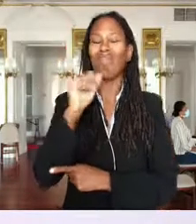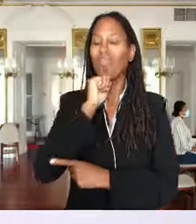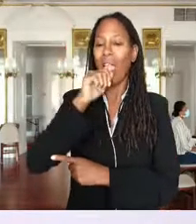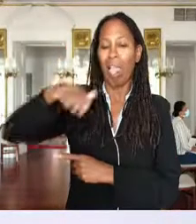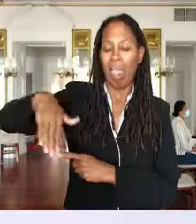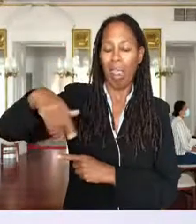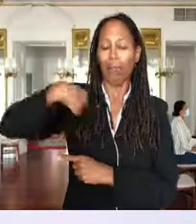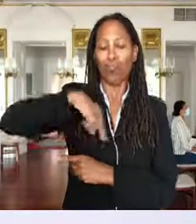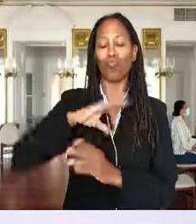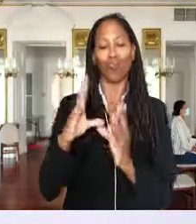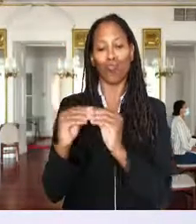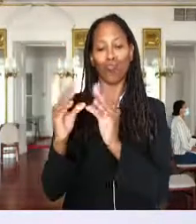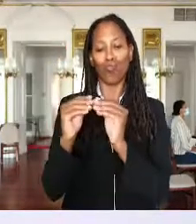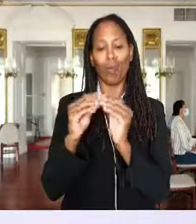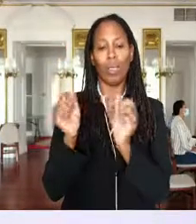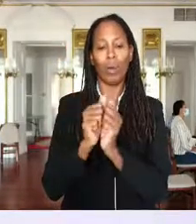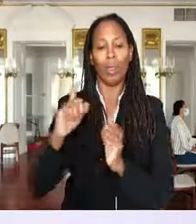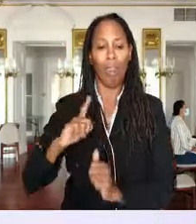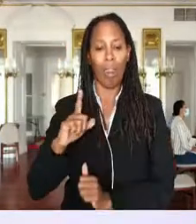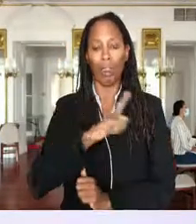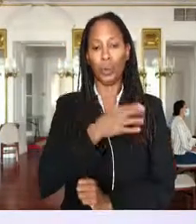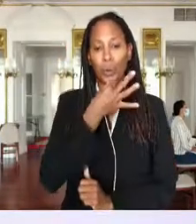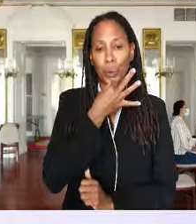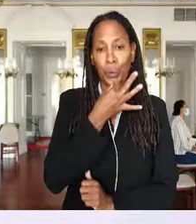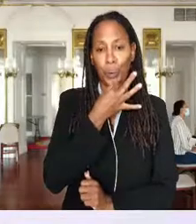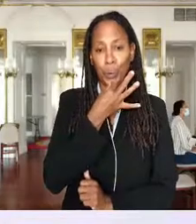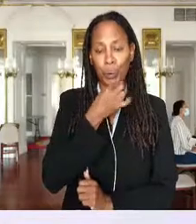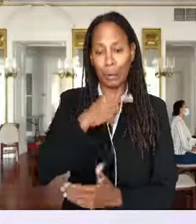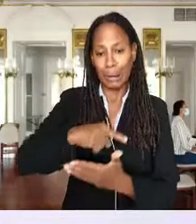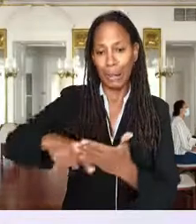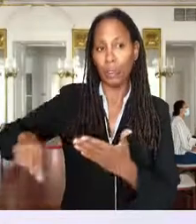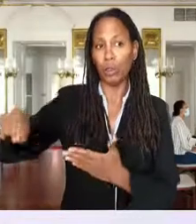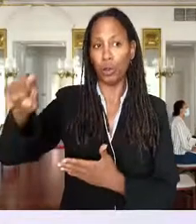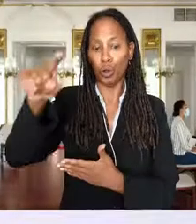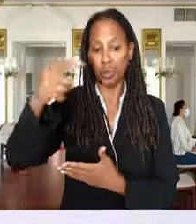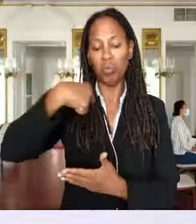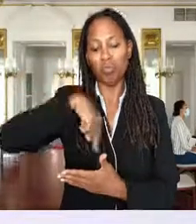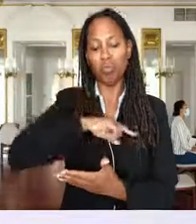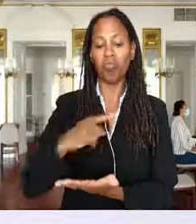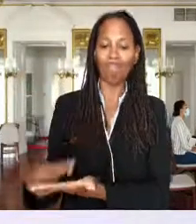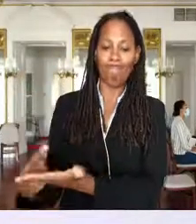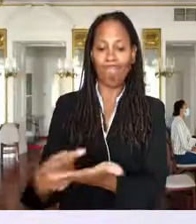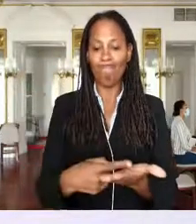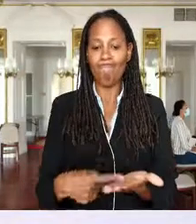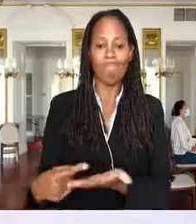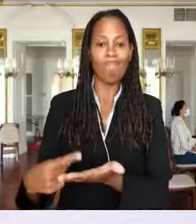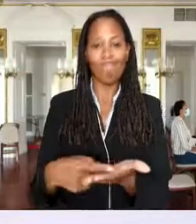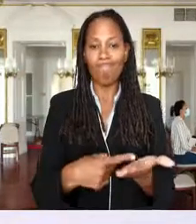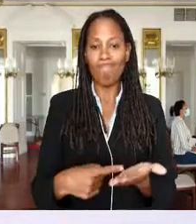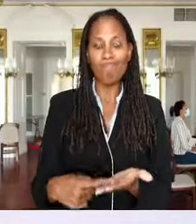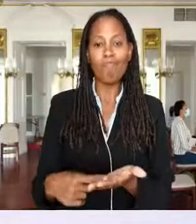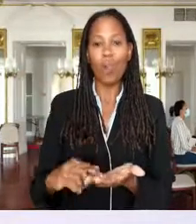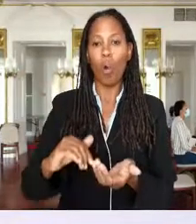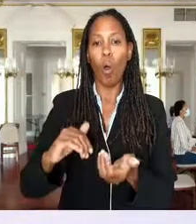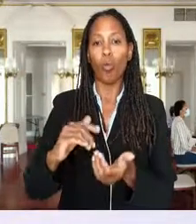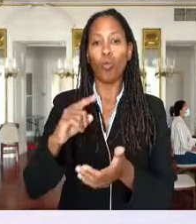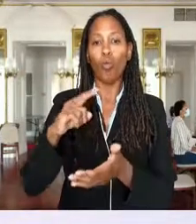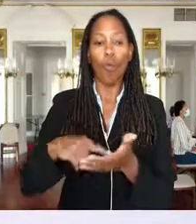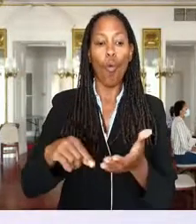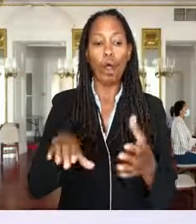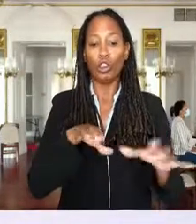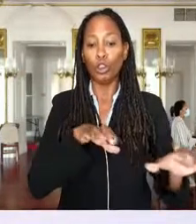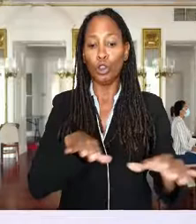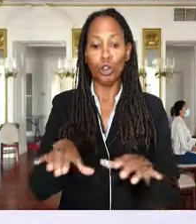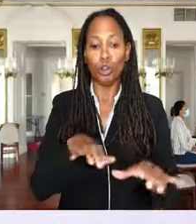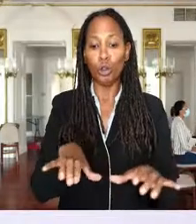with the legislature. We're trying to organize. It should be next week, where we'll discuss what their appetite is for going back to the bond